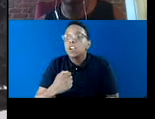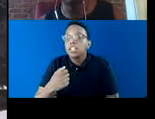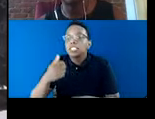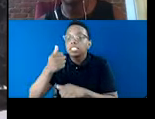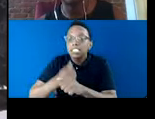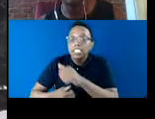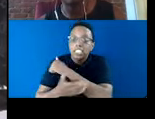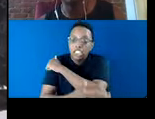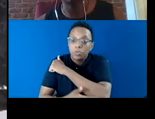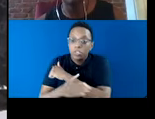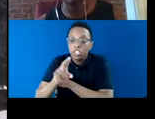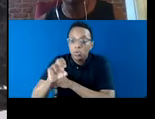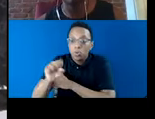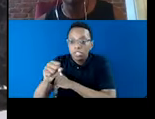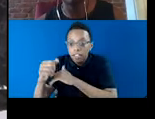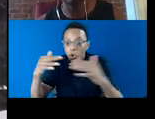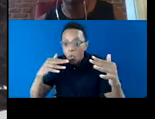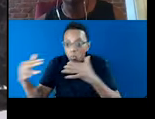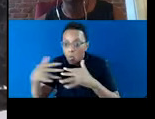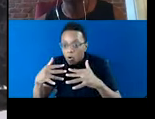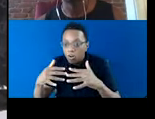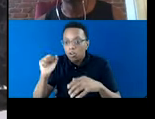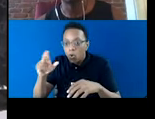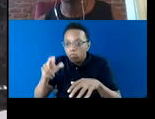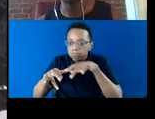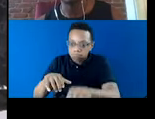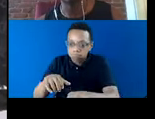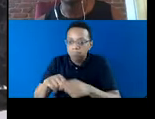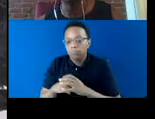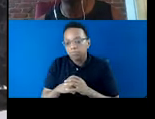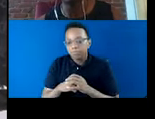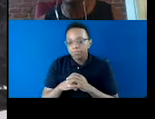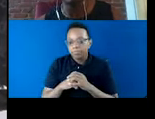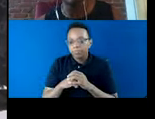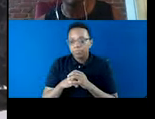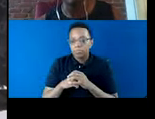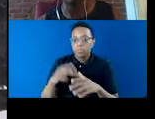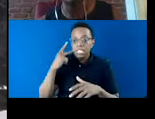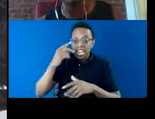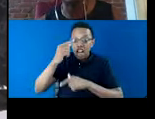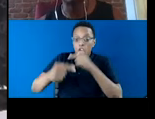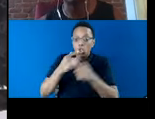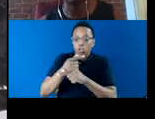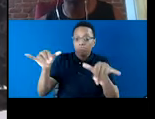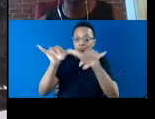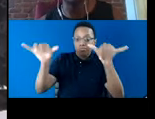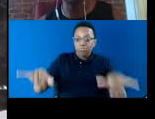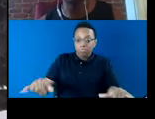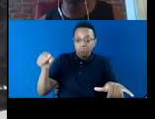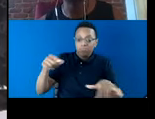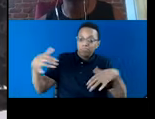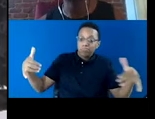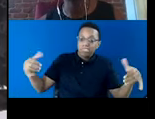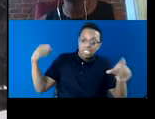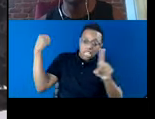States has ever been at war with or invaded. So we are talking about a global system that has impacted everyone